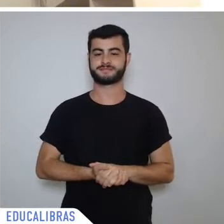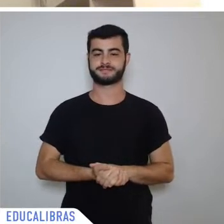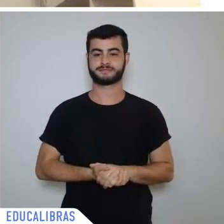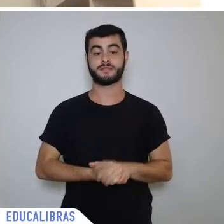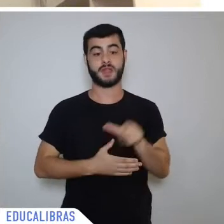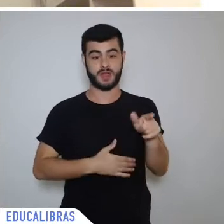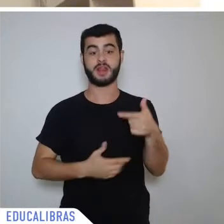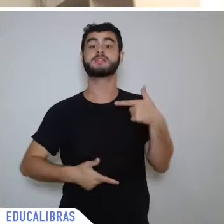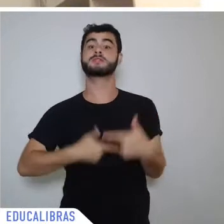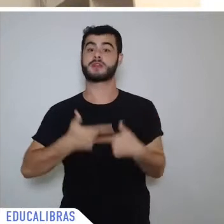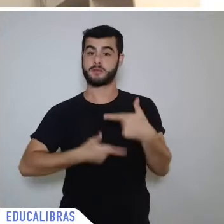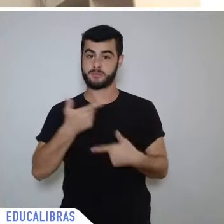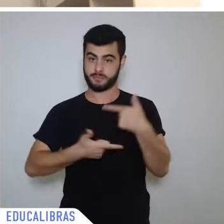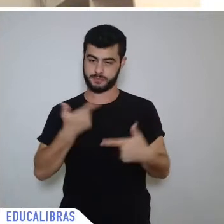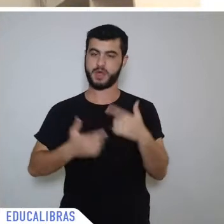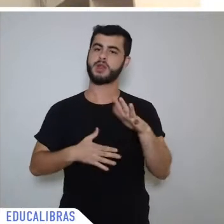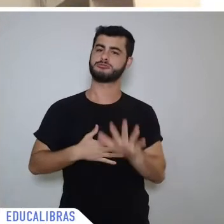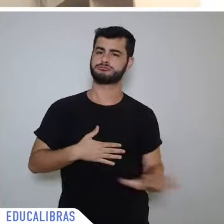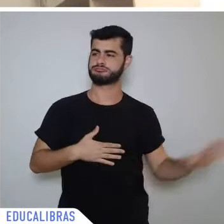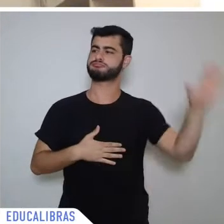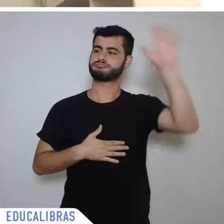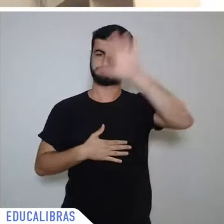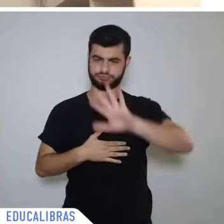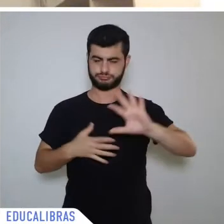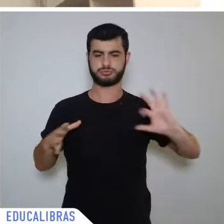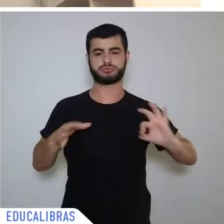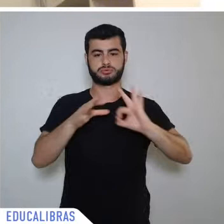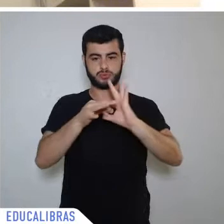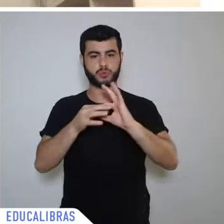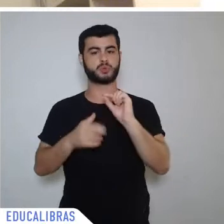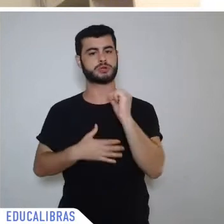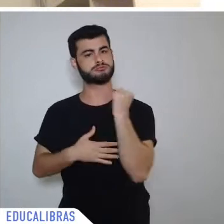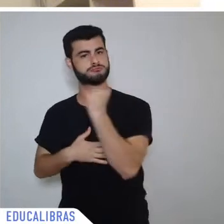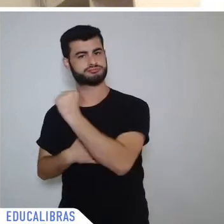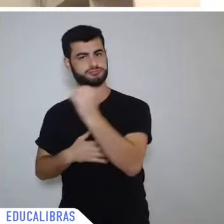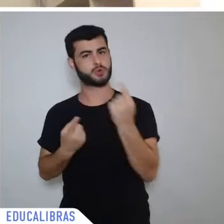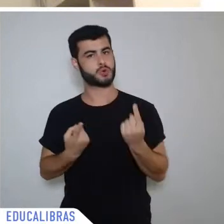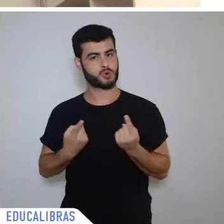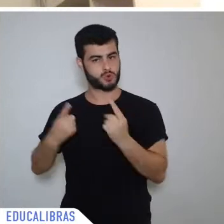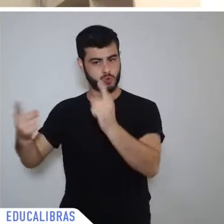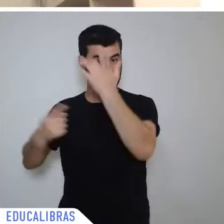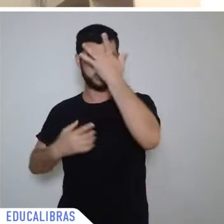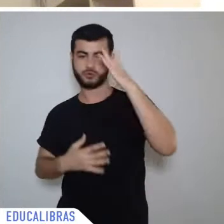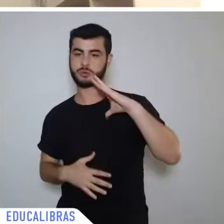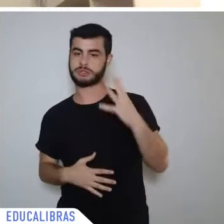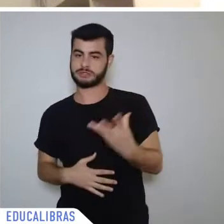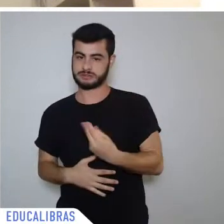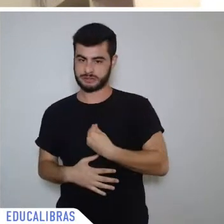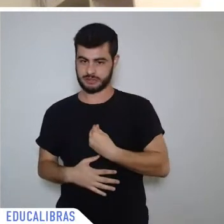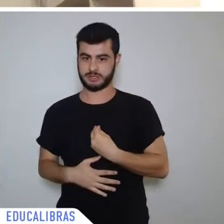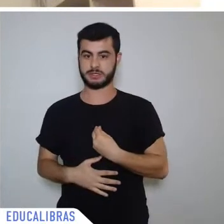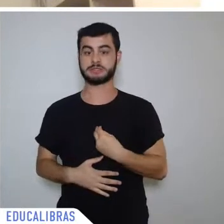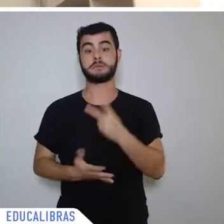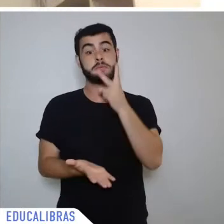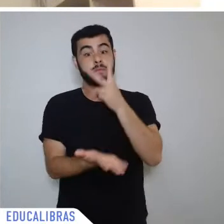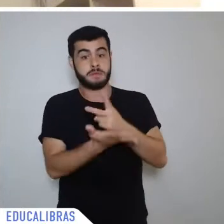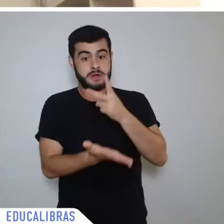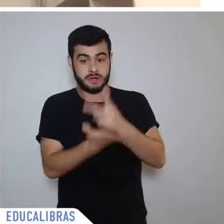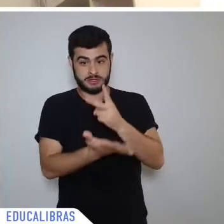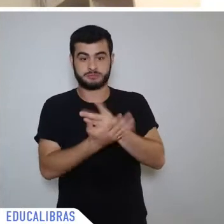activist, gender and diversity consultant, and currently secretary of the political articulation of the National Association